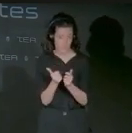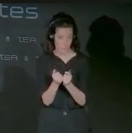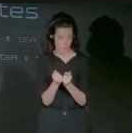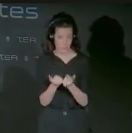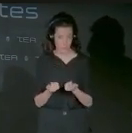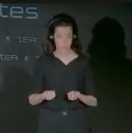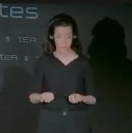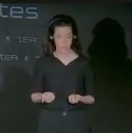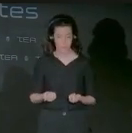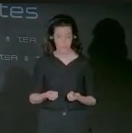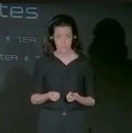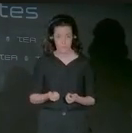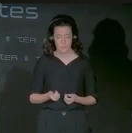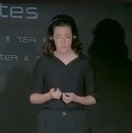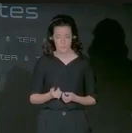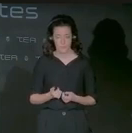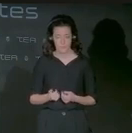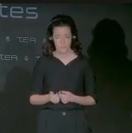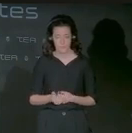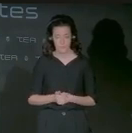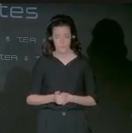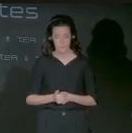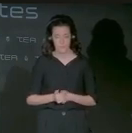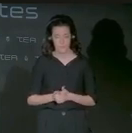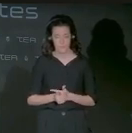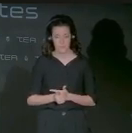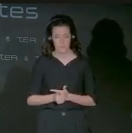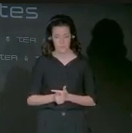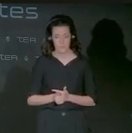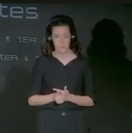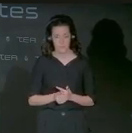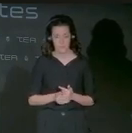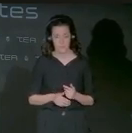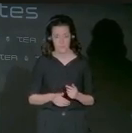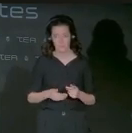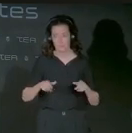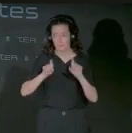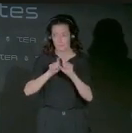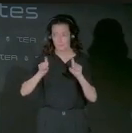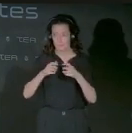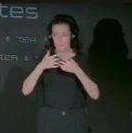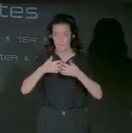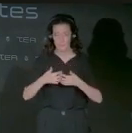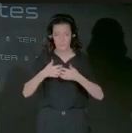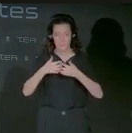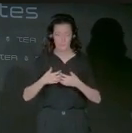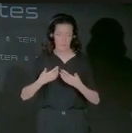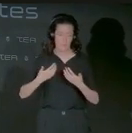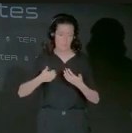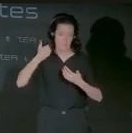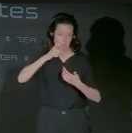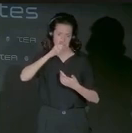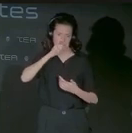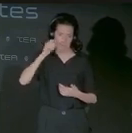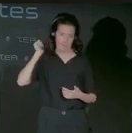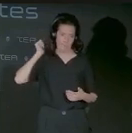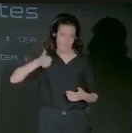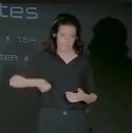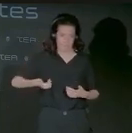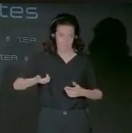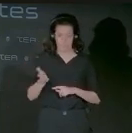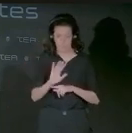traditional audiovisual industries, like maybe filmmakers or literature, does not always meet the